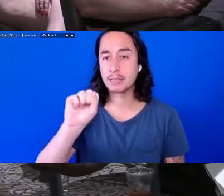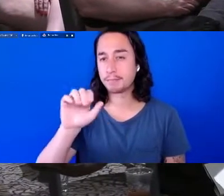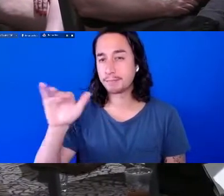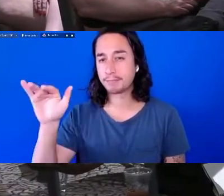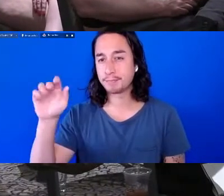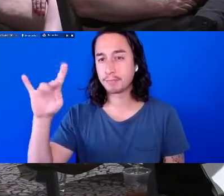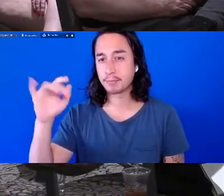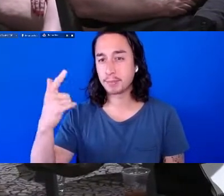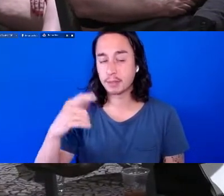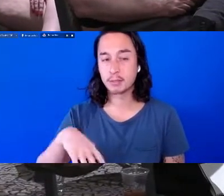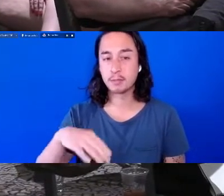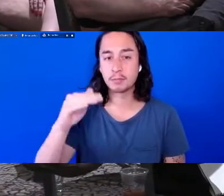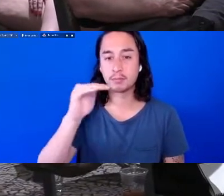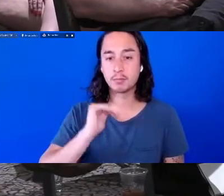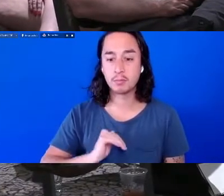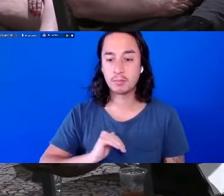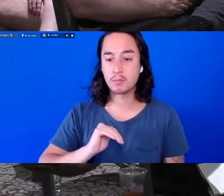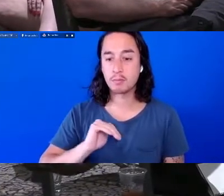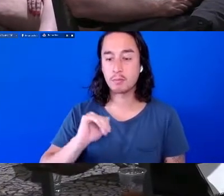Sebastian Noy King,